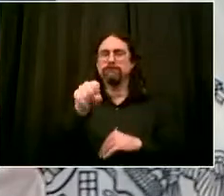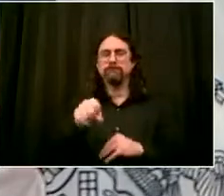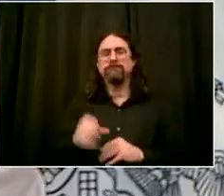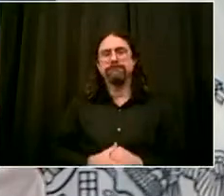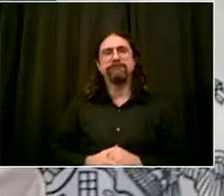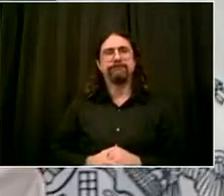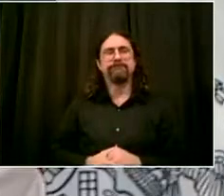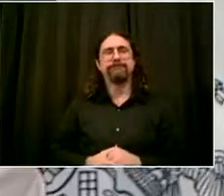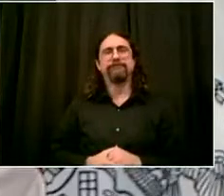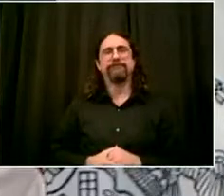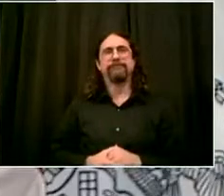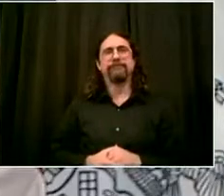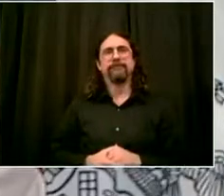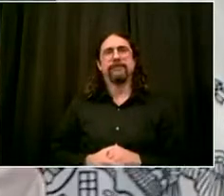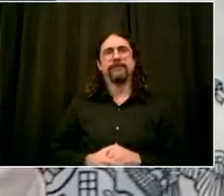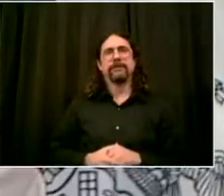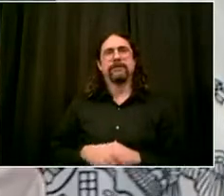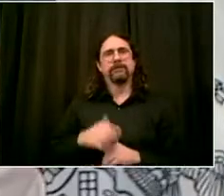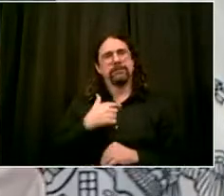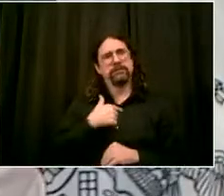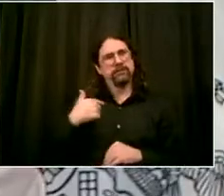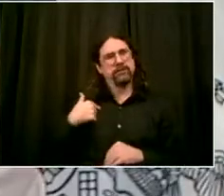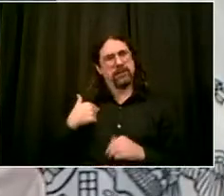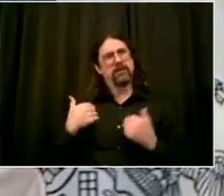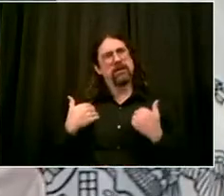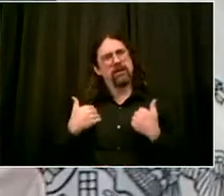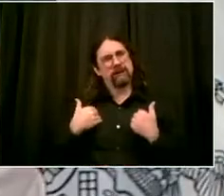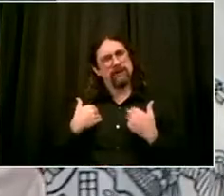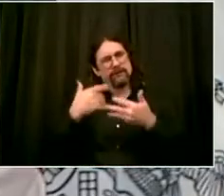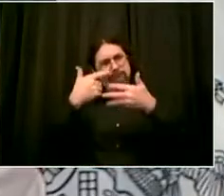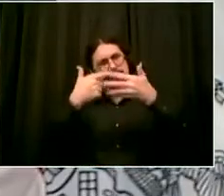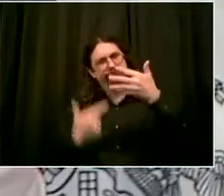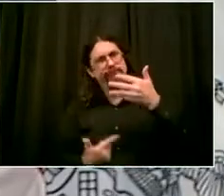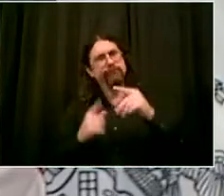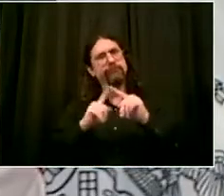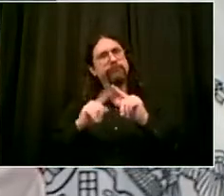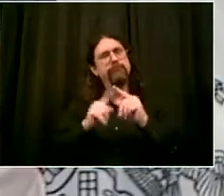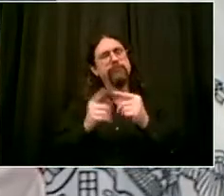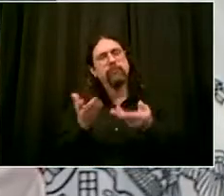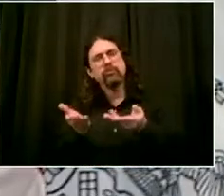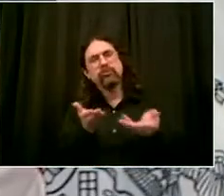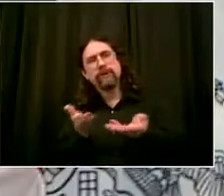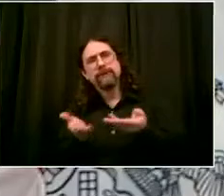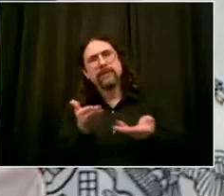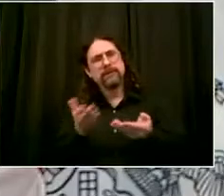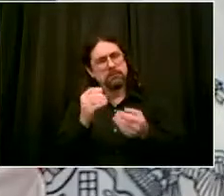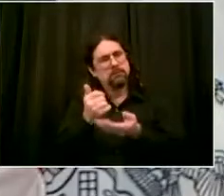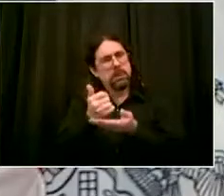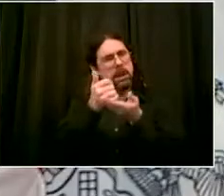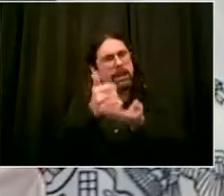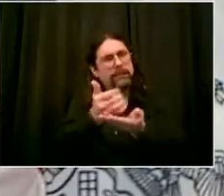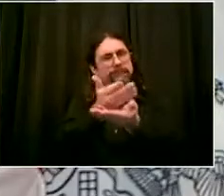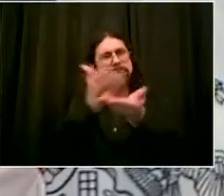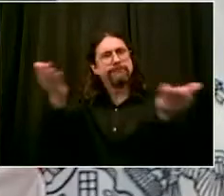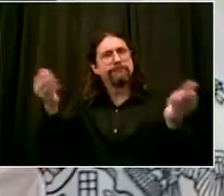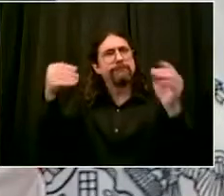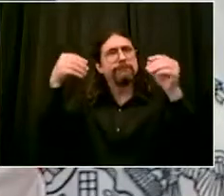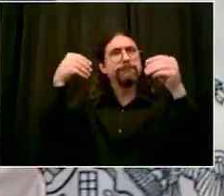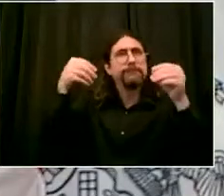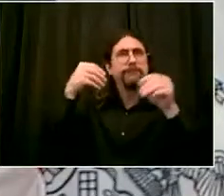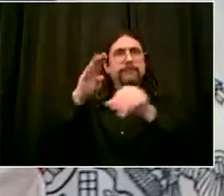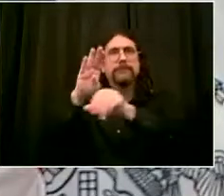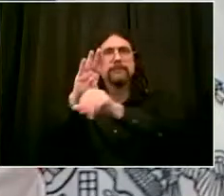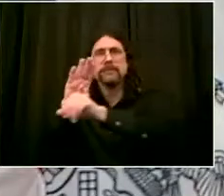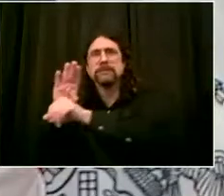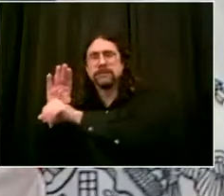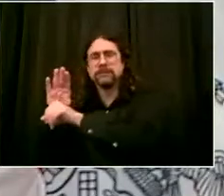the the thing that would help businesses the most is to get an infusion of direct assistance cash assistance to keep